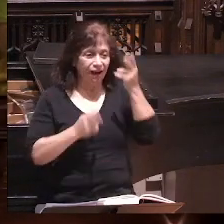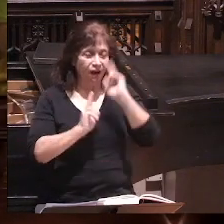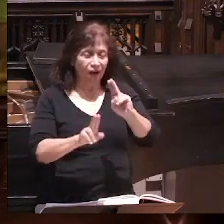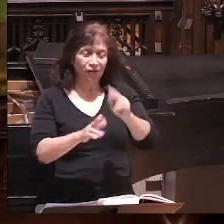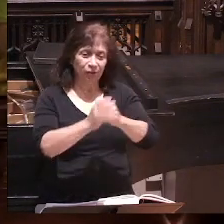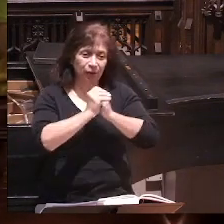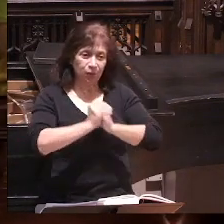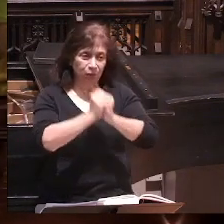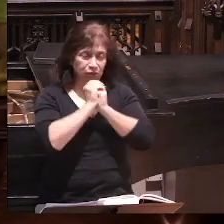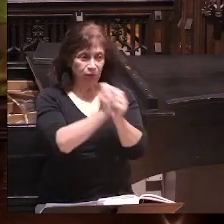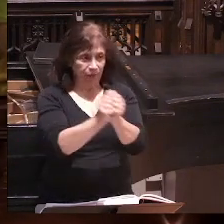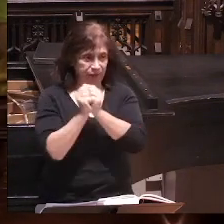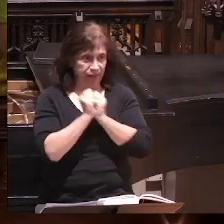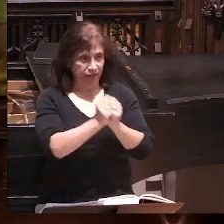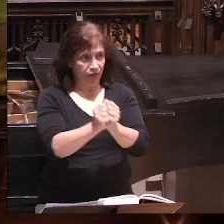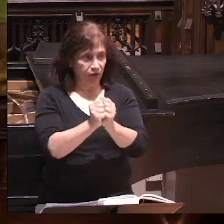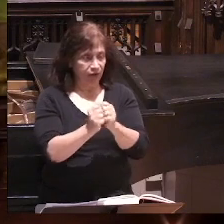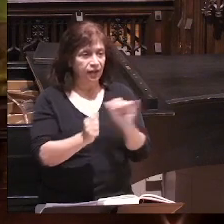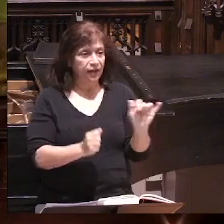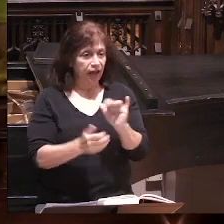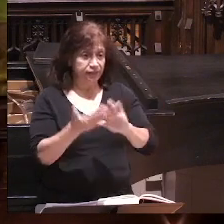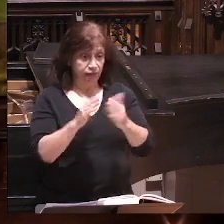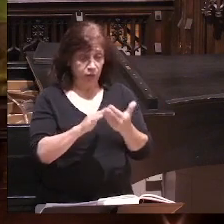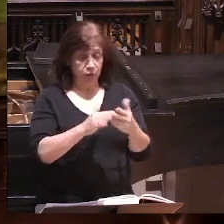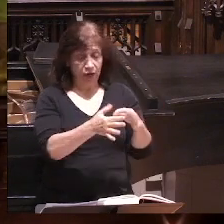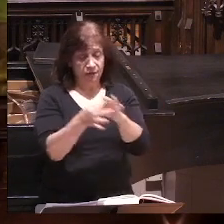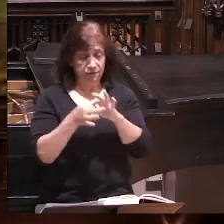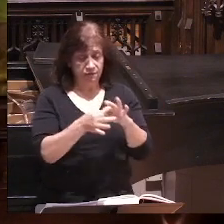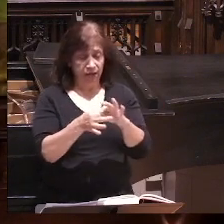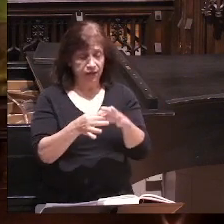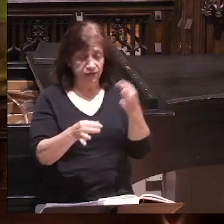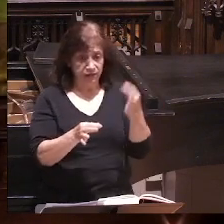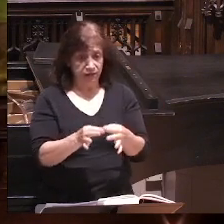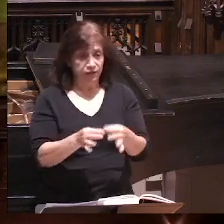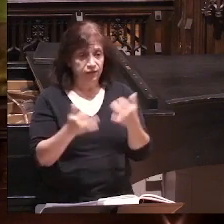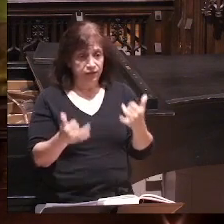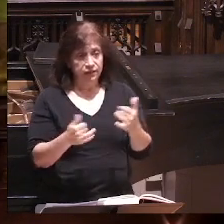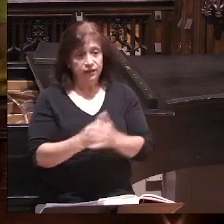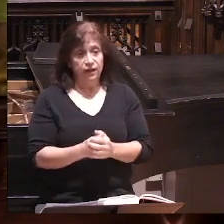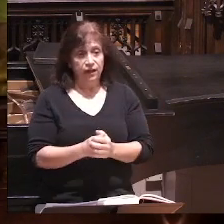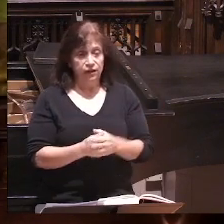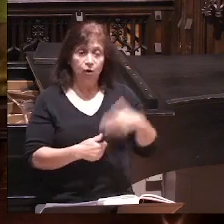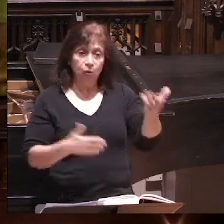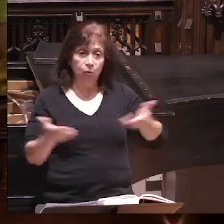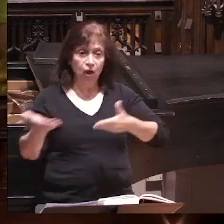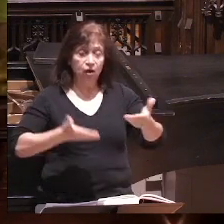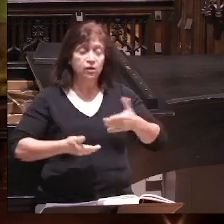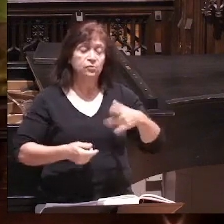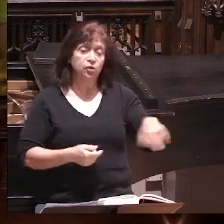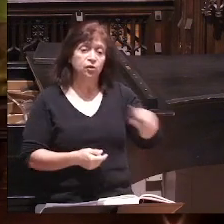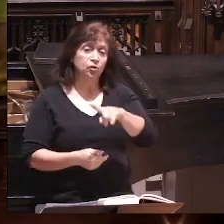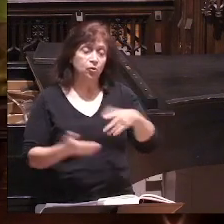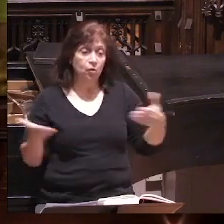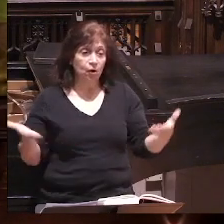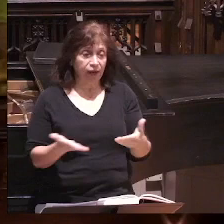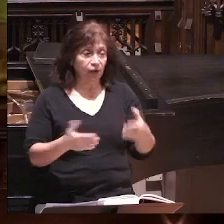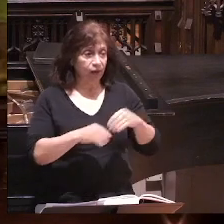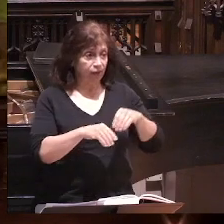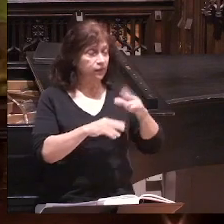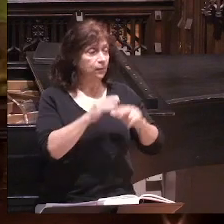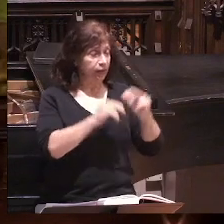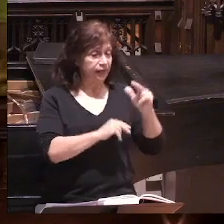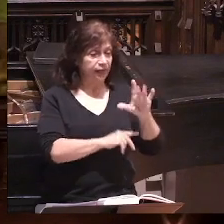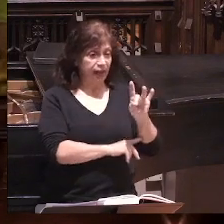be worshiping together as a community of faith today. Welcome to those of you who are here at 814